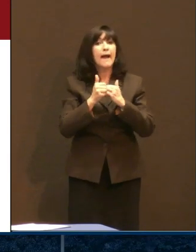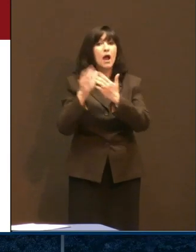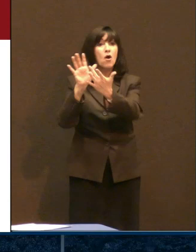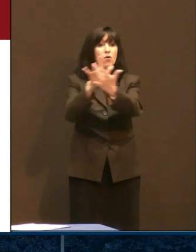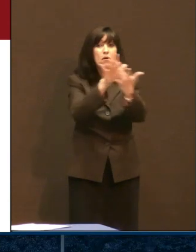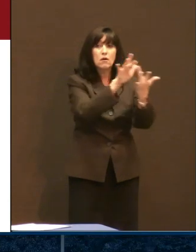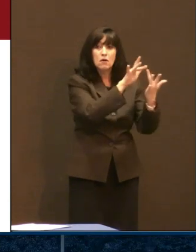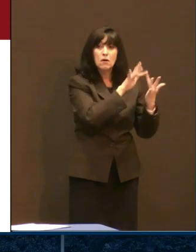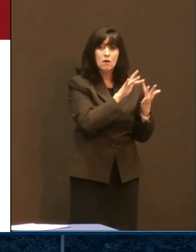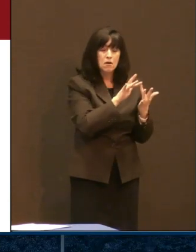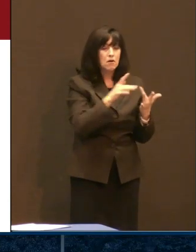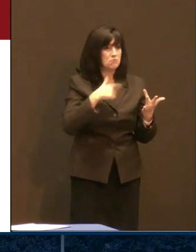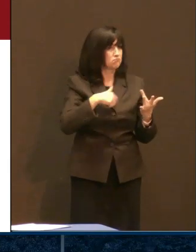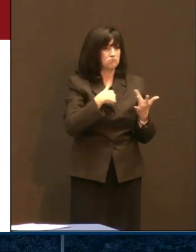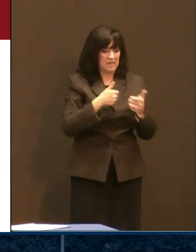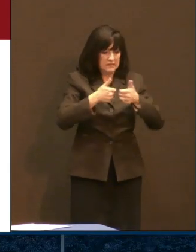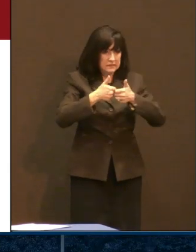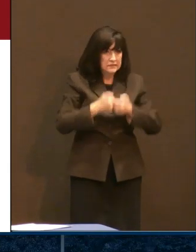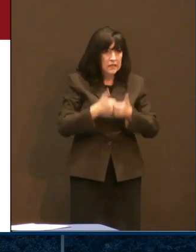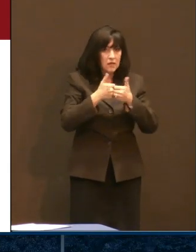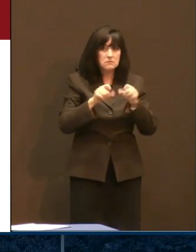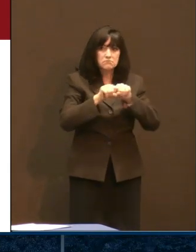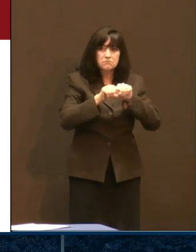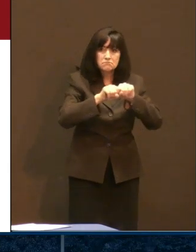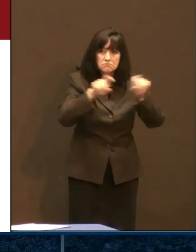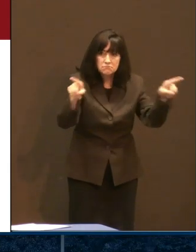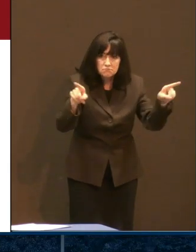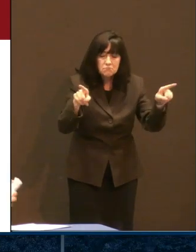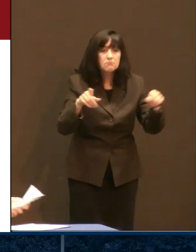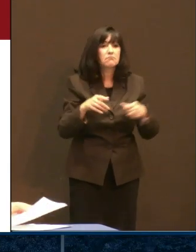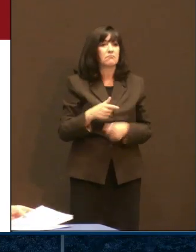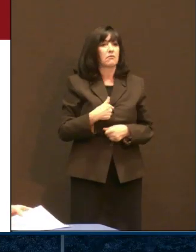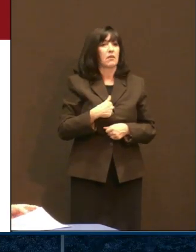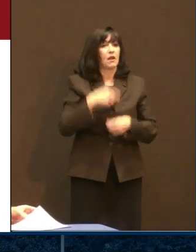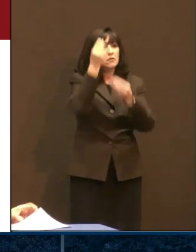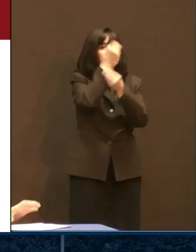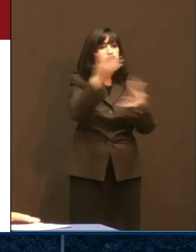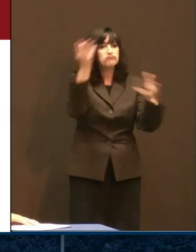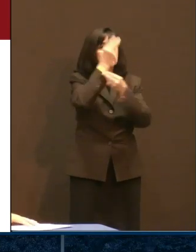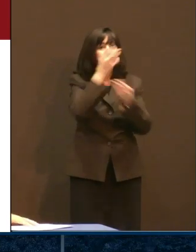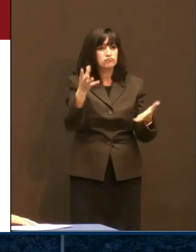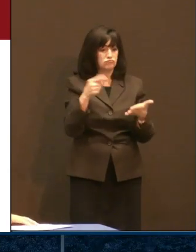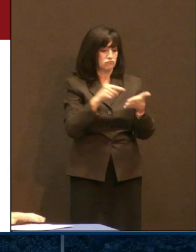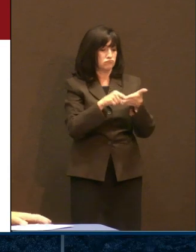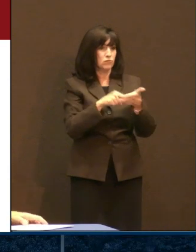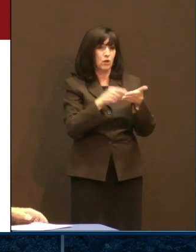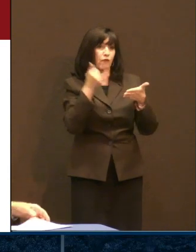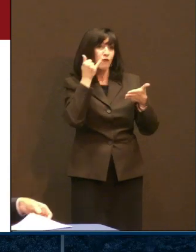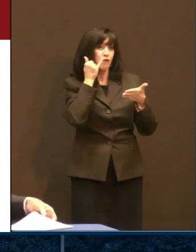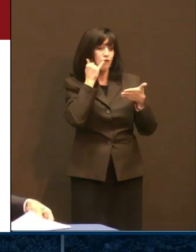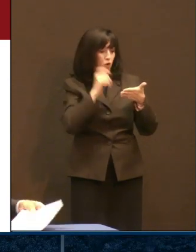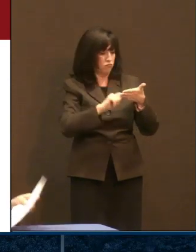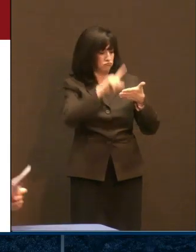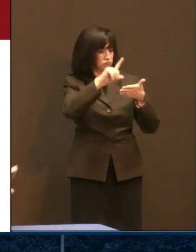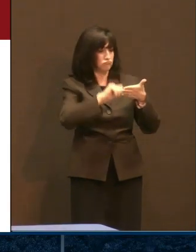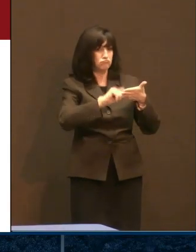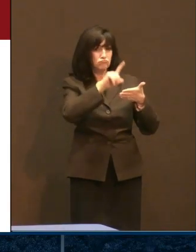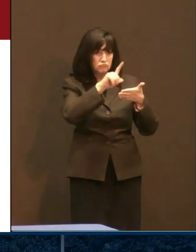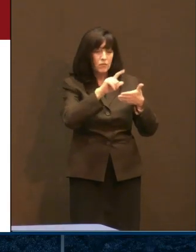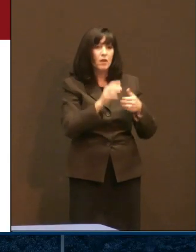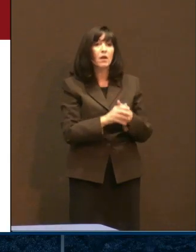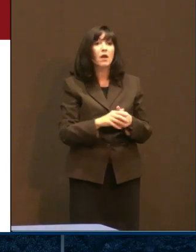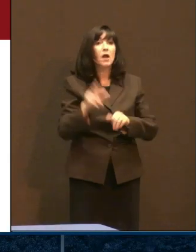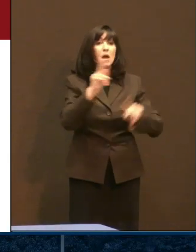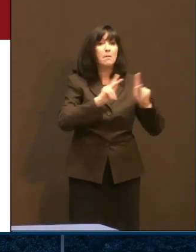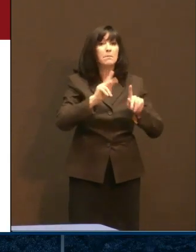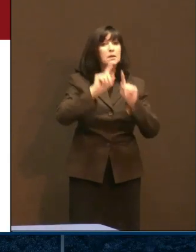in 3 different languages, to utilizing school lunch pickup areas. So where